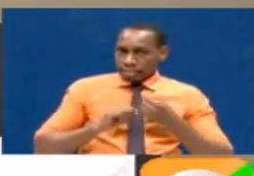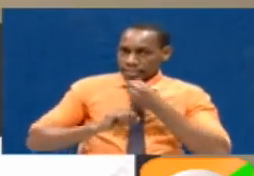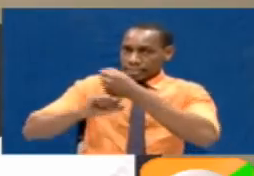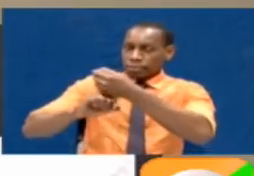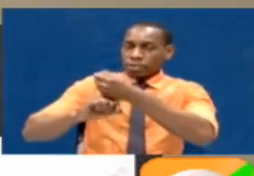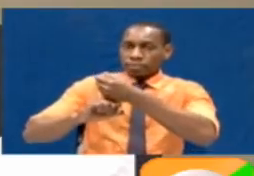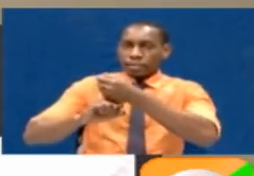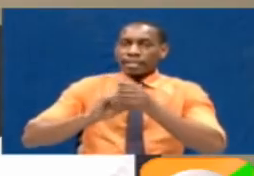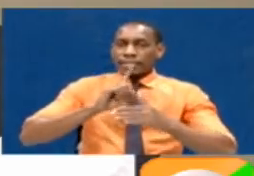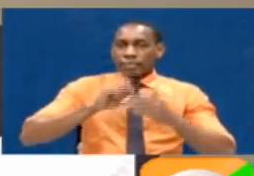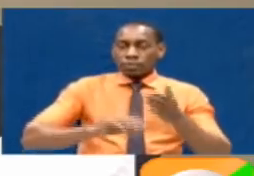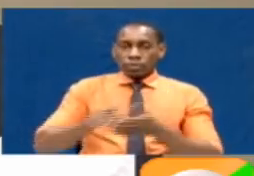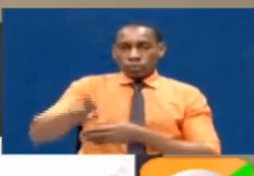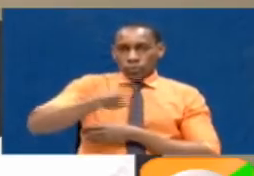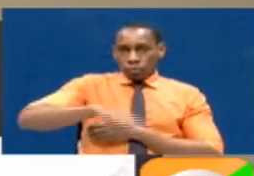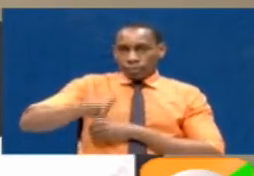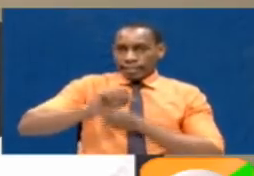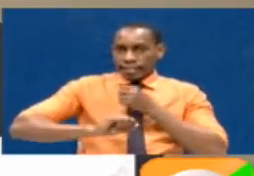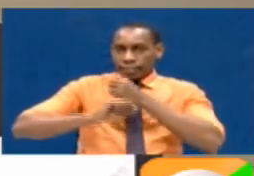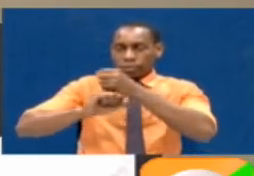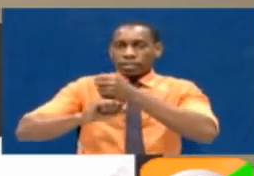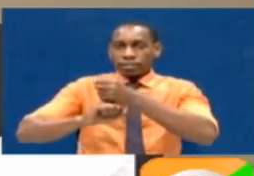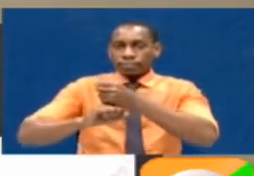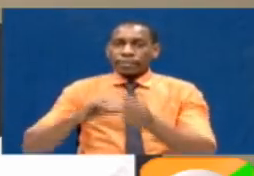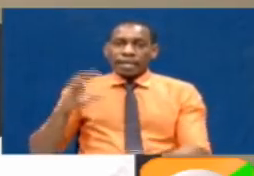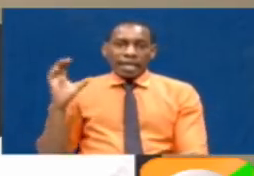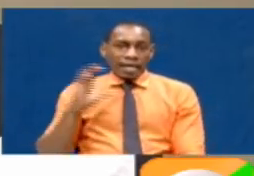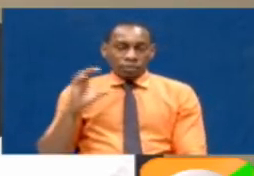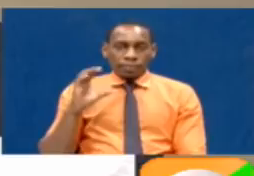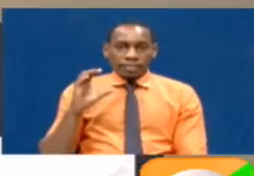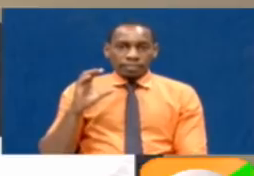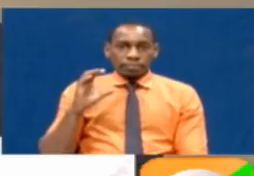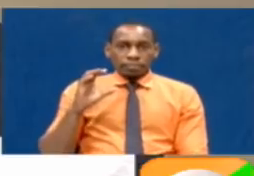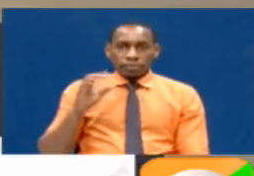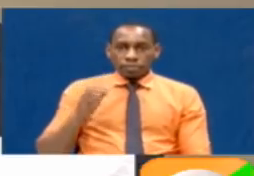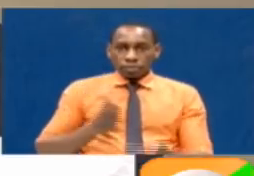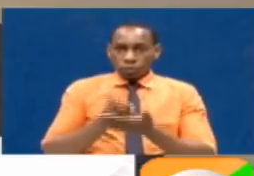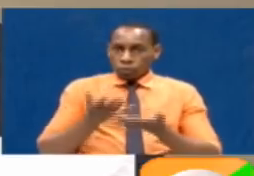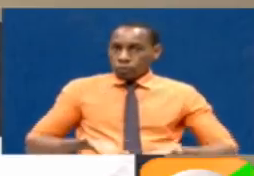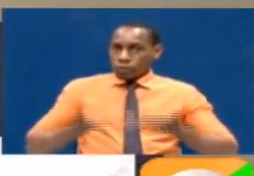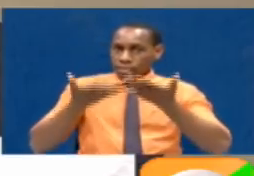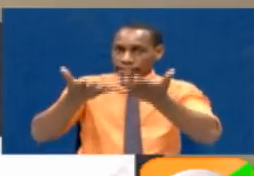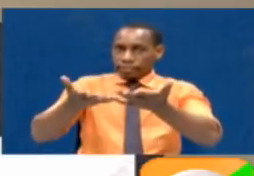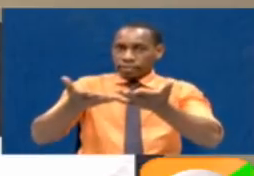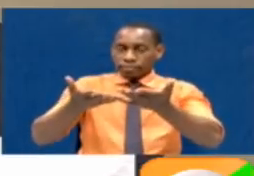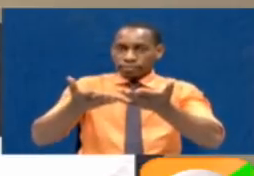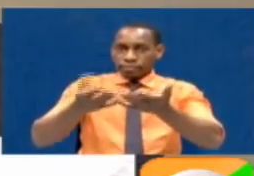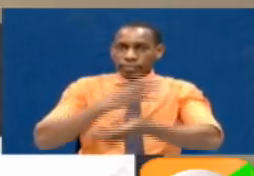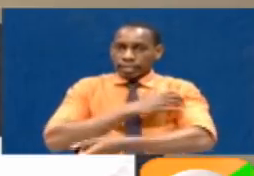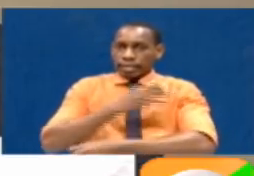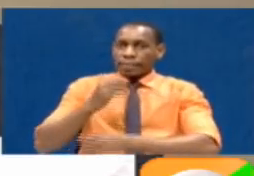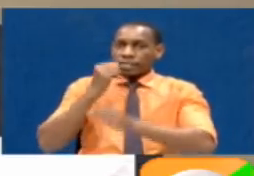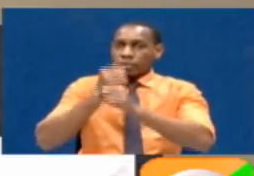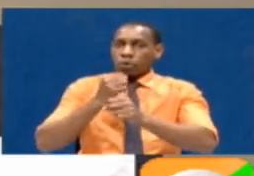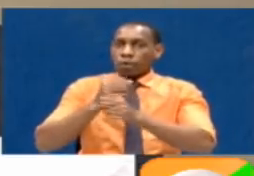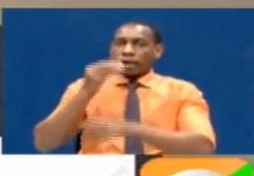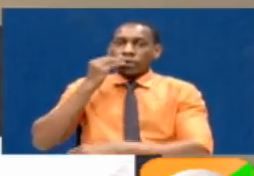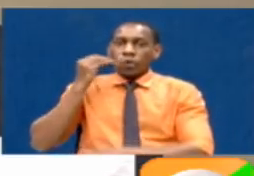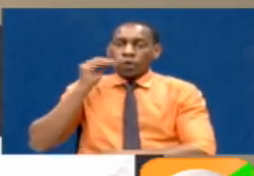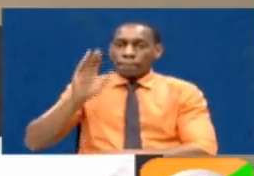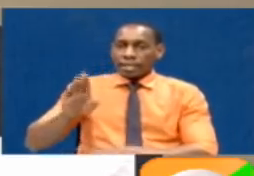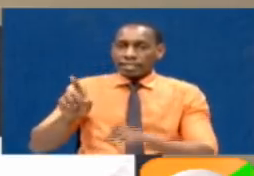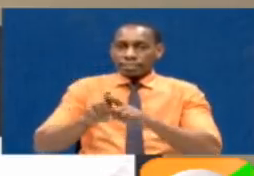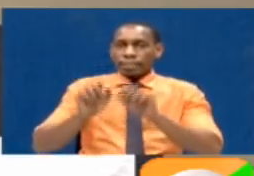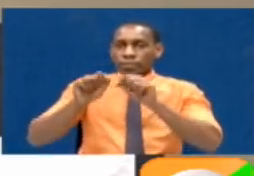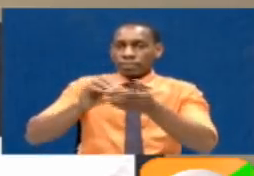support, I've said we are supporting our customers by providing the capacity to work from home and also